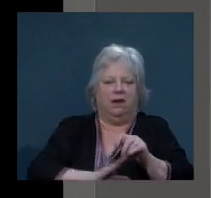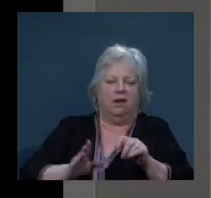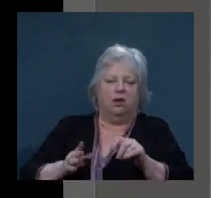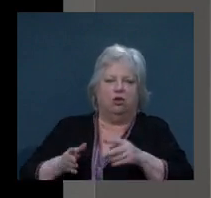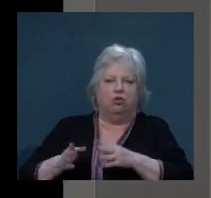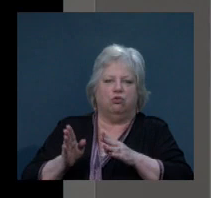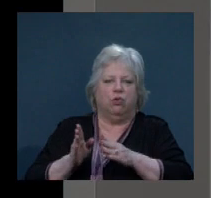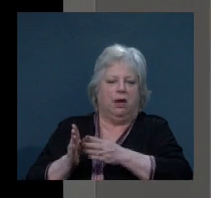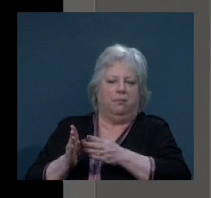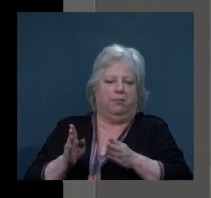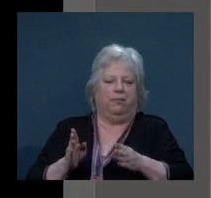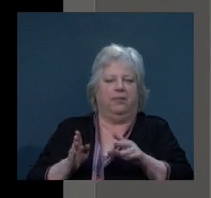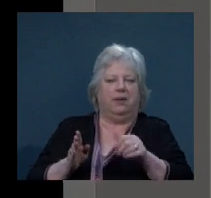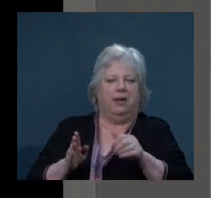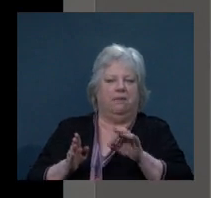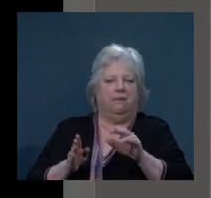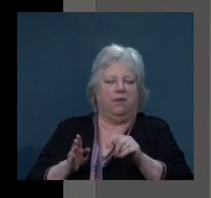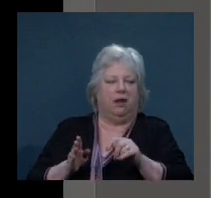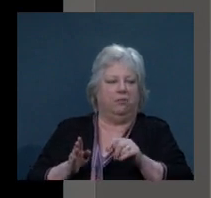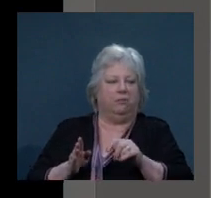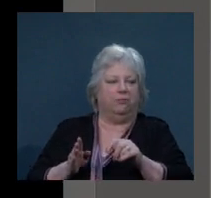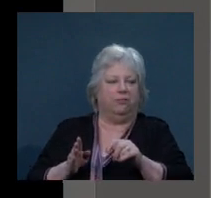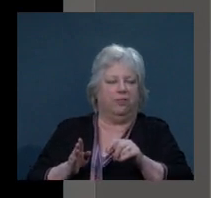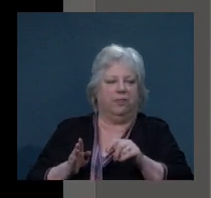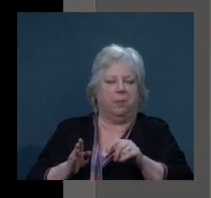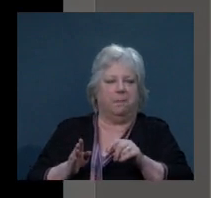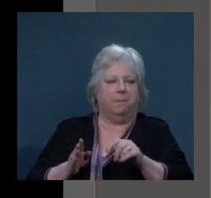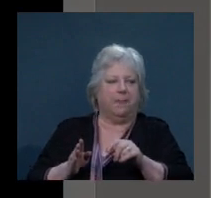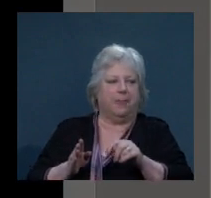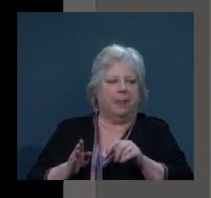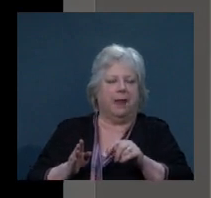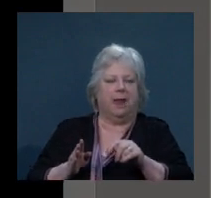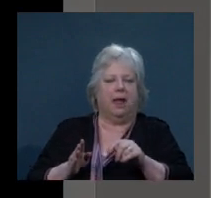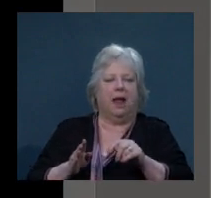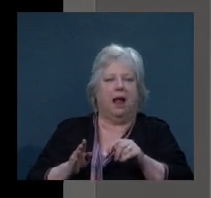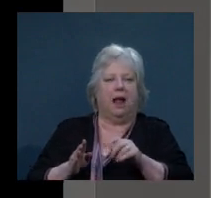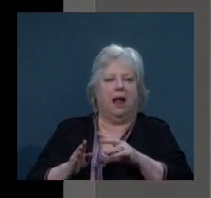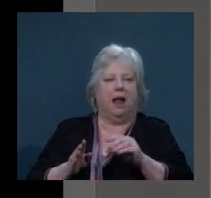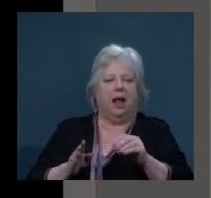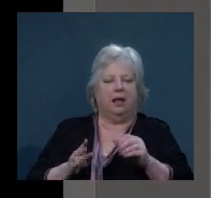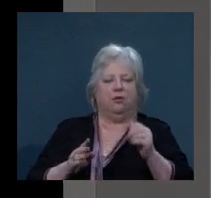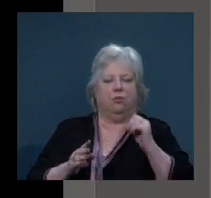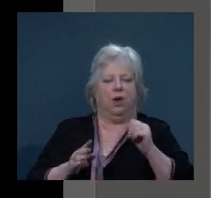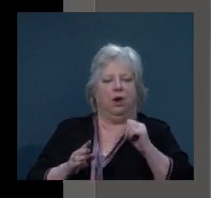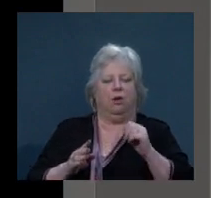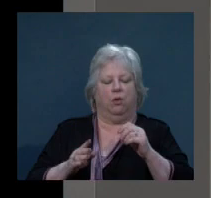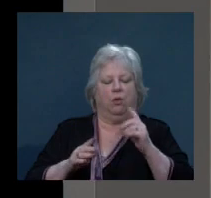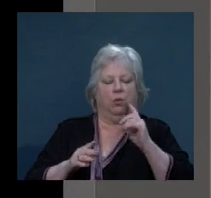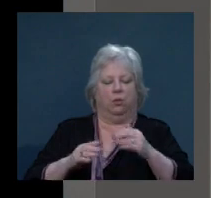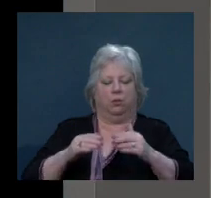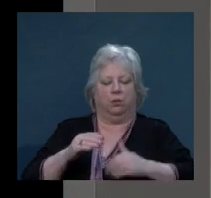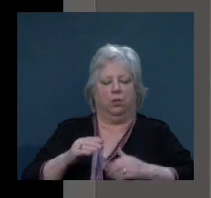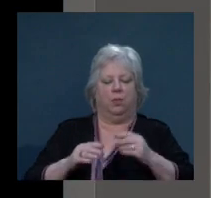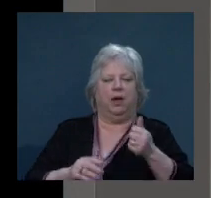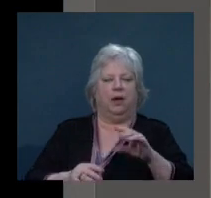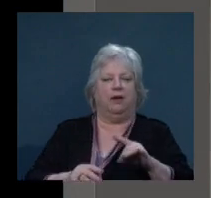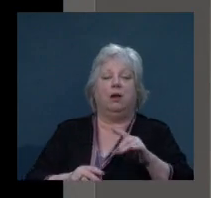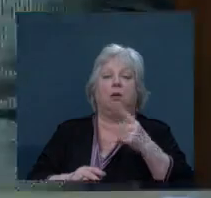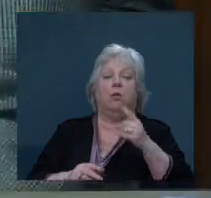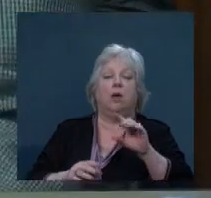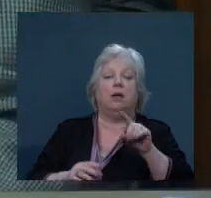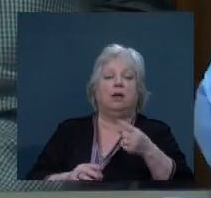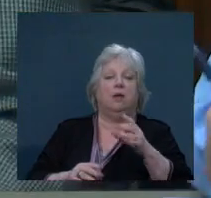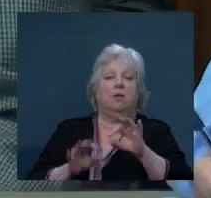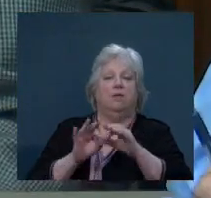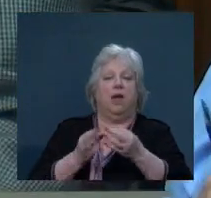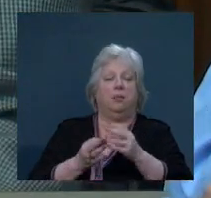side property line, and that's the porch section only of that residence, and 18 feet from the rear property line. One single-family